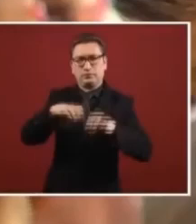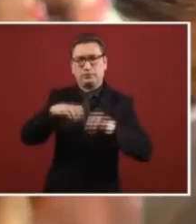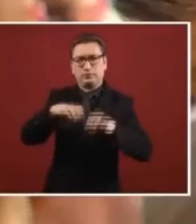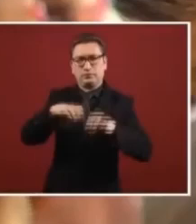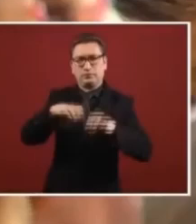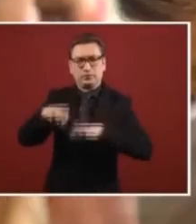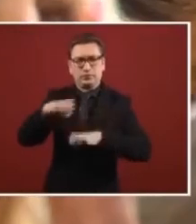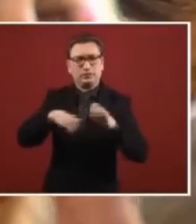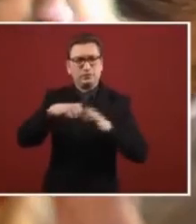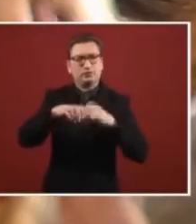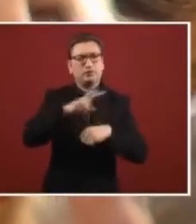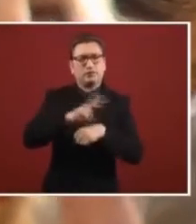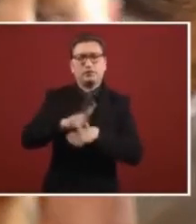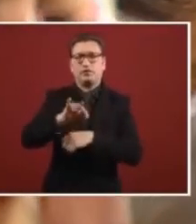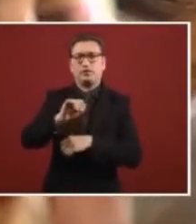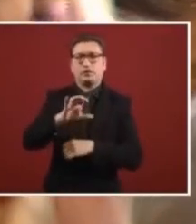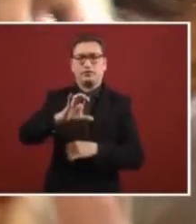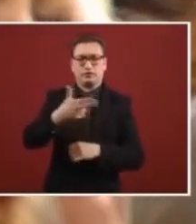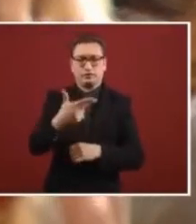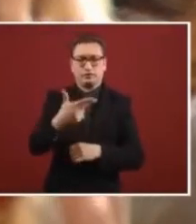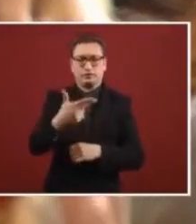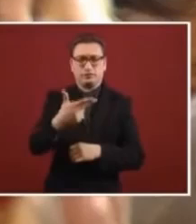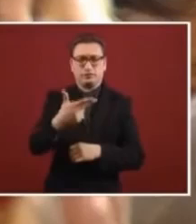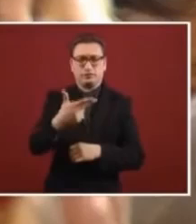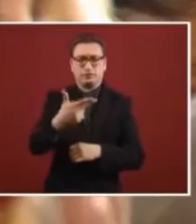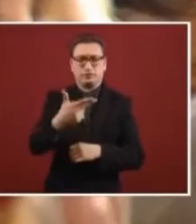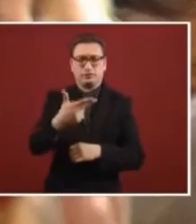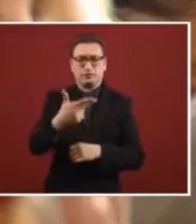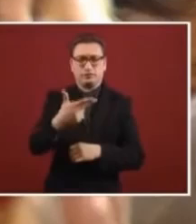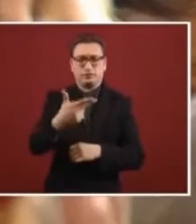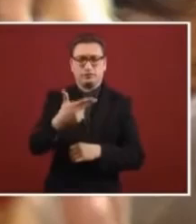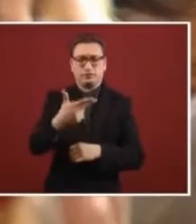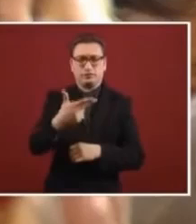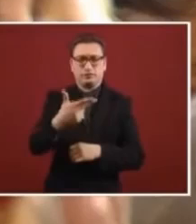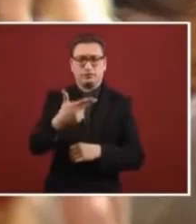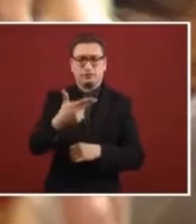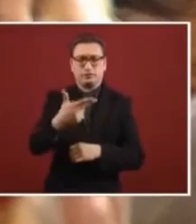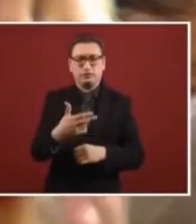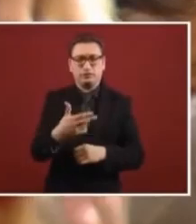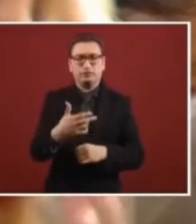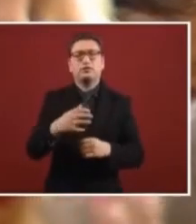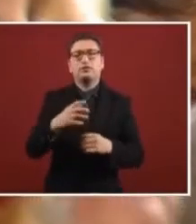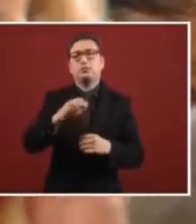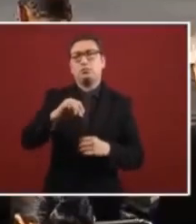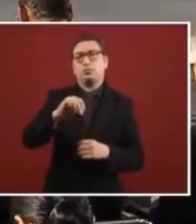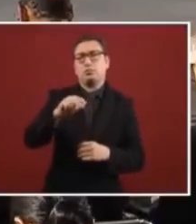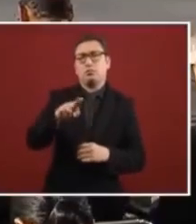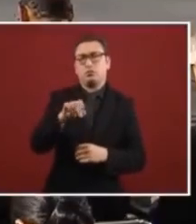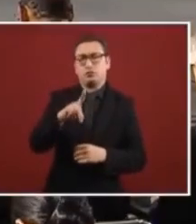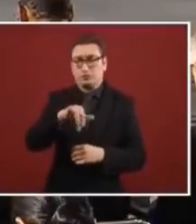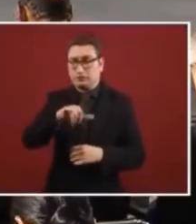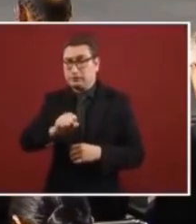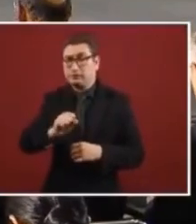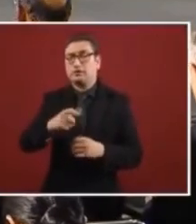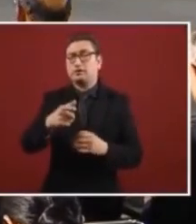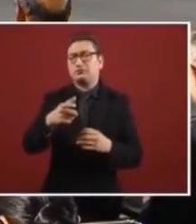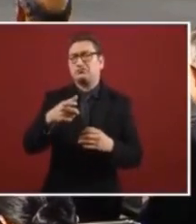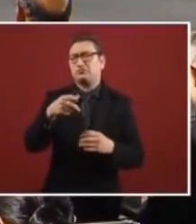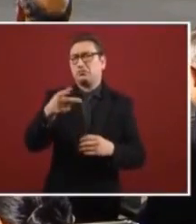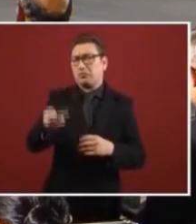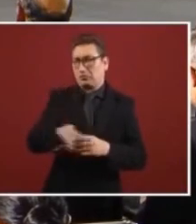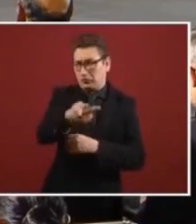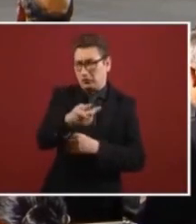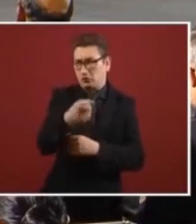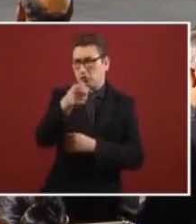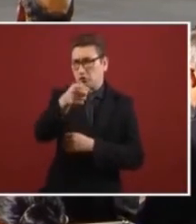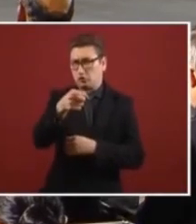companies, Fitch y Moody's. such as Fitch and Moody's. Preguntarle si usted